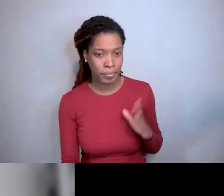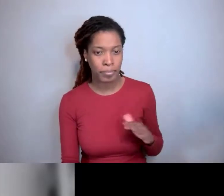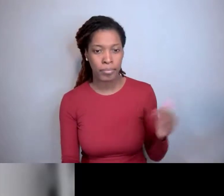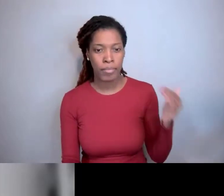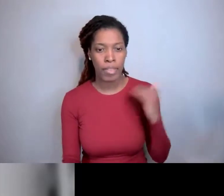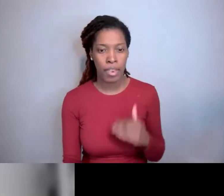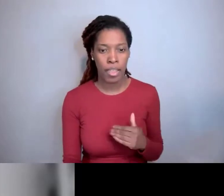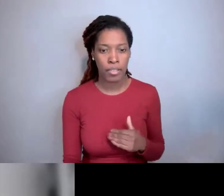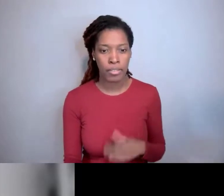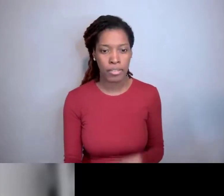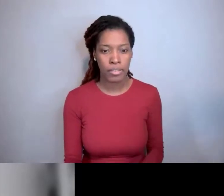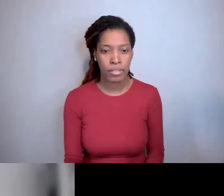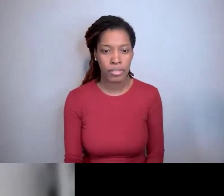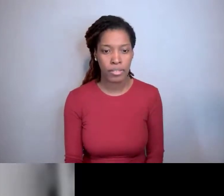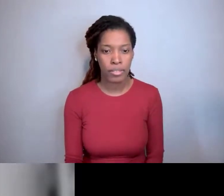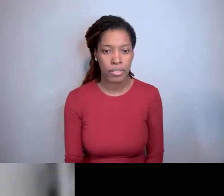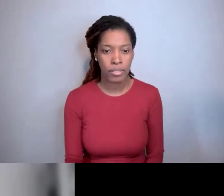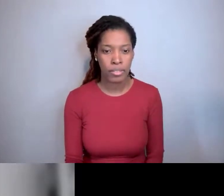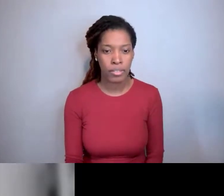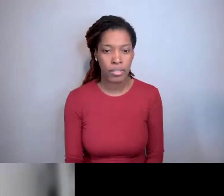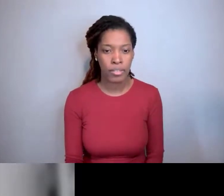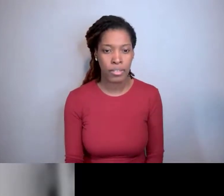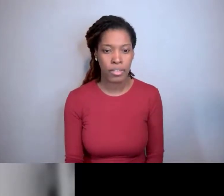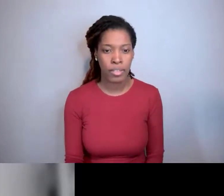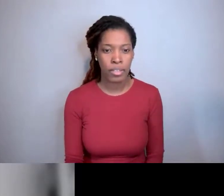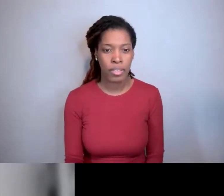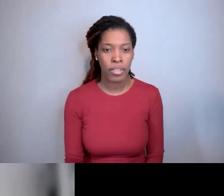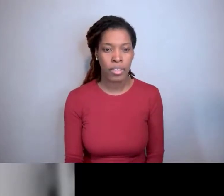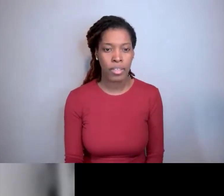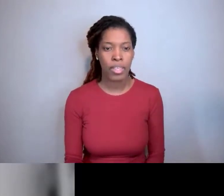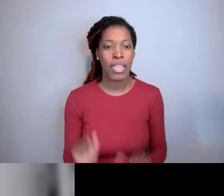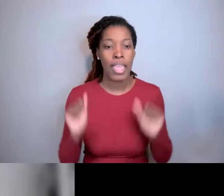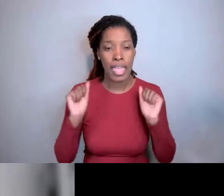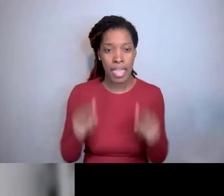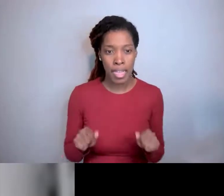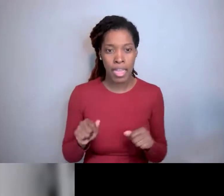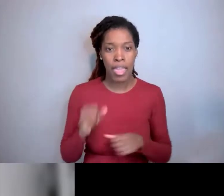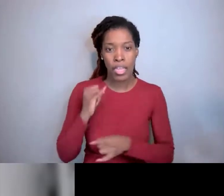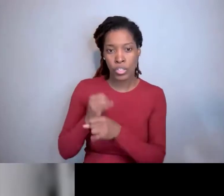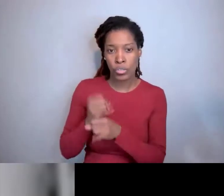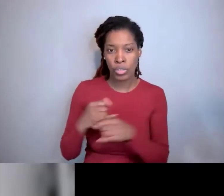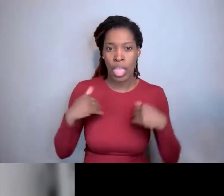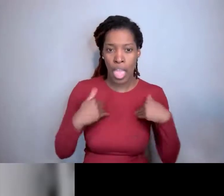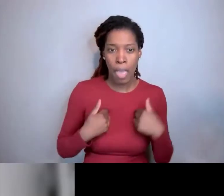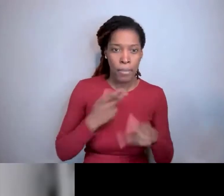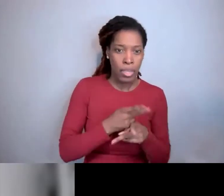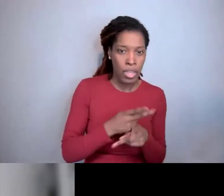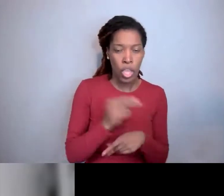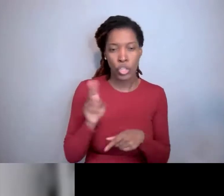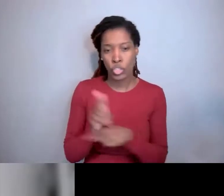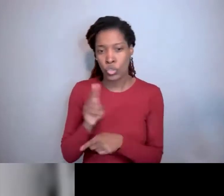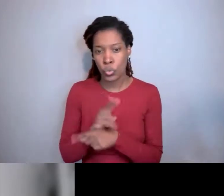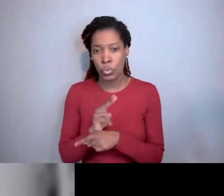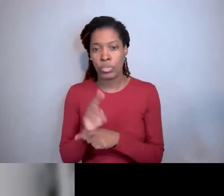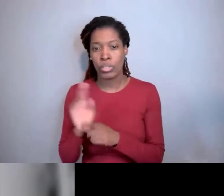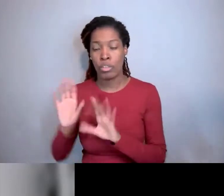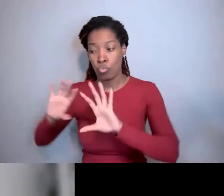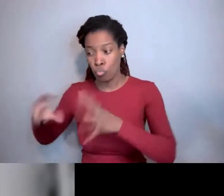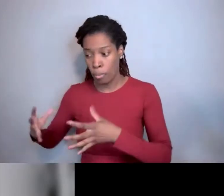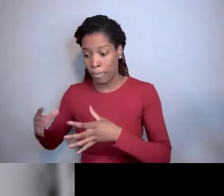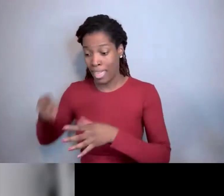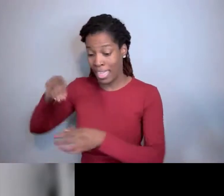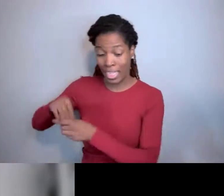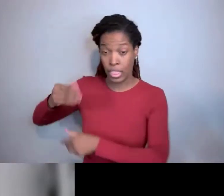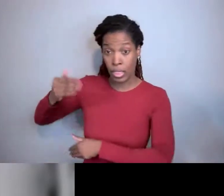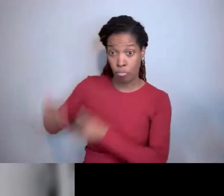one, can our institutional animal care and use committee be in the process of reviewing our protocol, but not